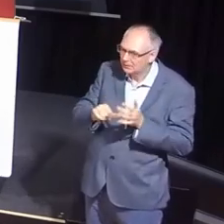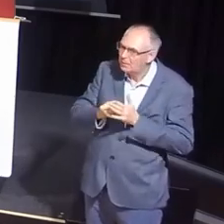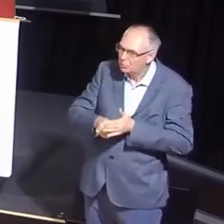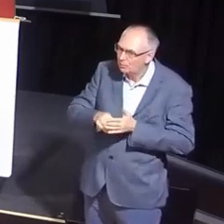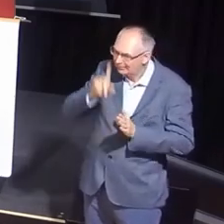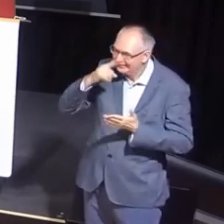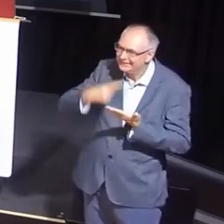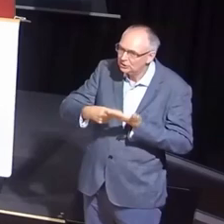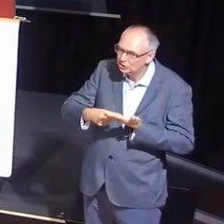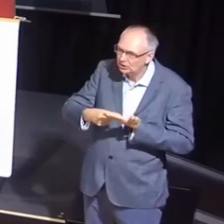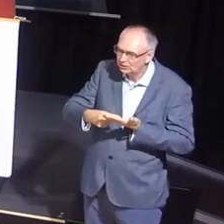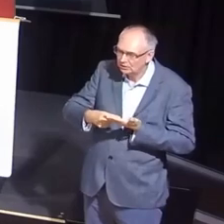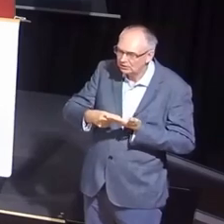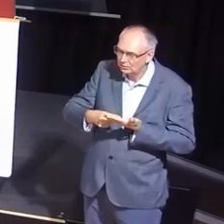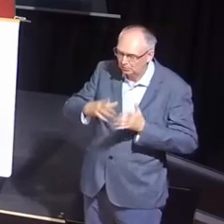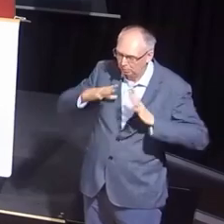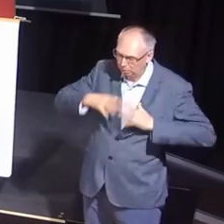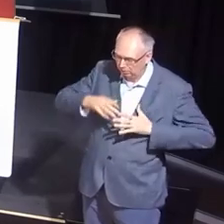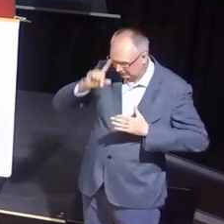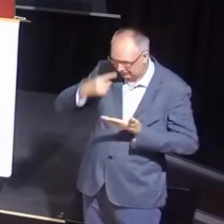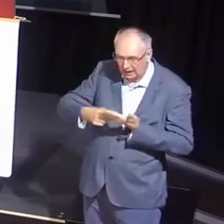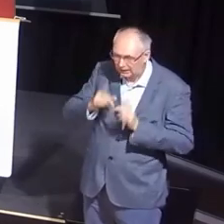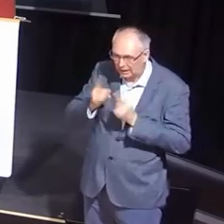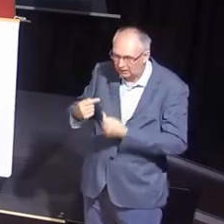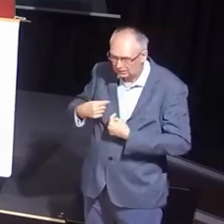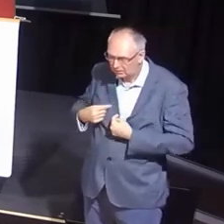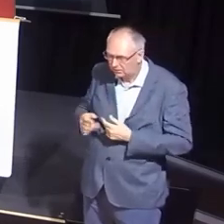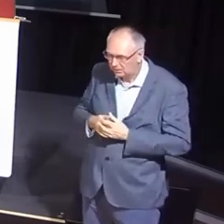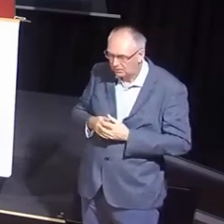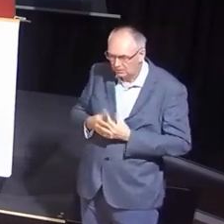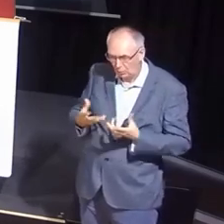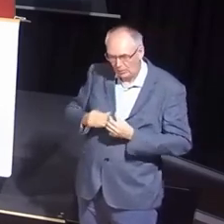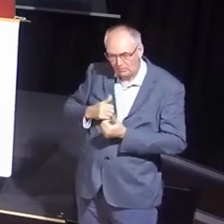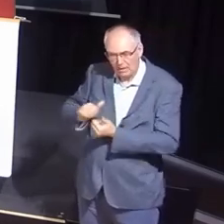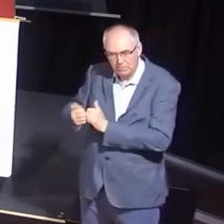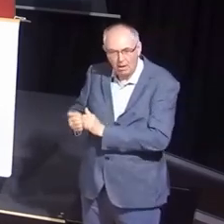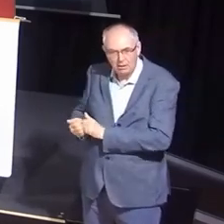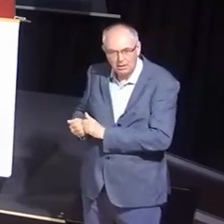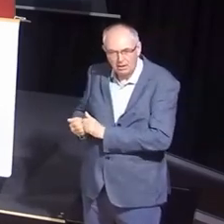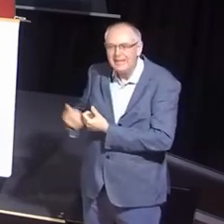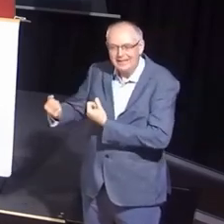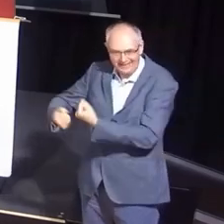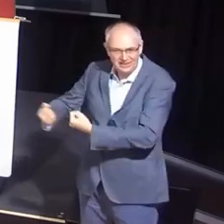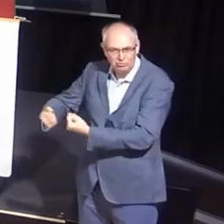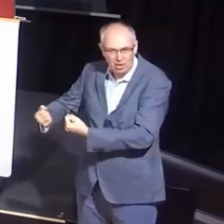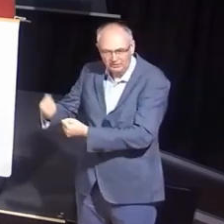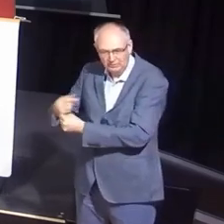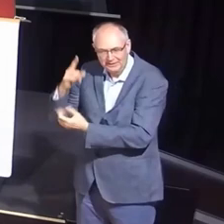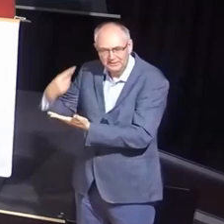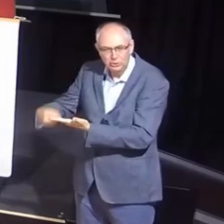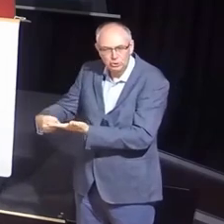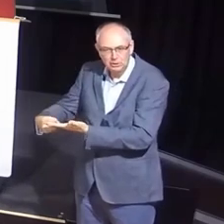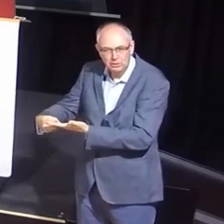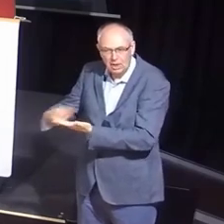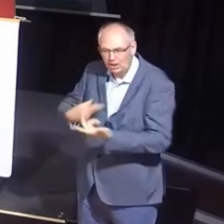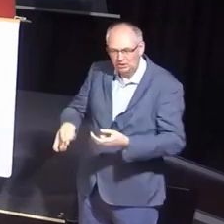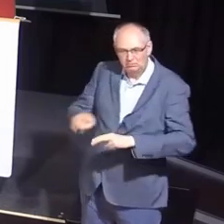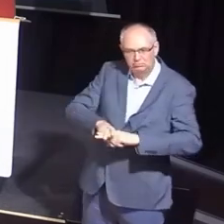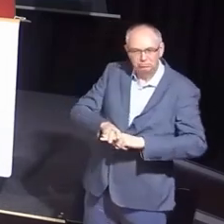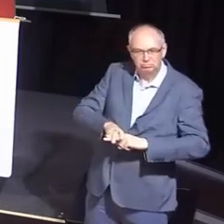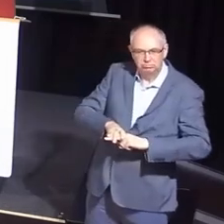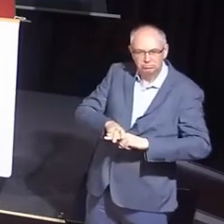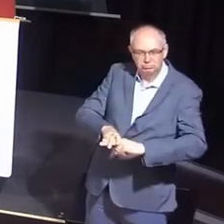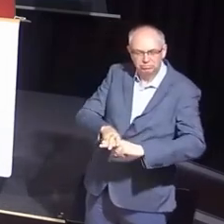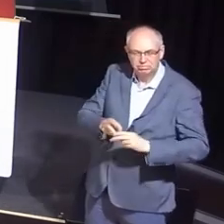fatigue and I just cannot make decisions, I can play with my partner and he can drive and make the decisions, and I just go along for the ride